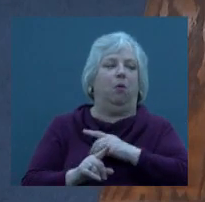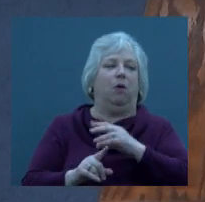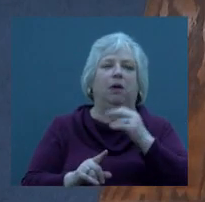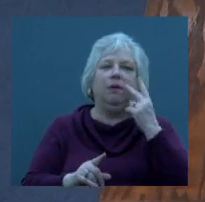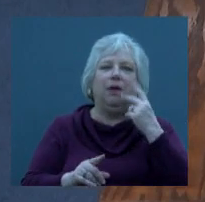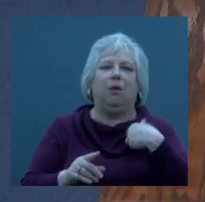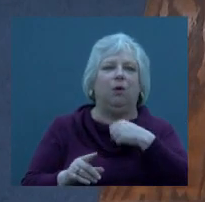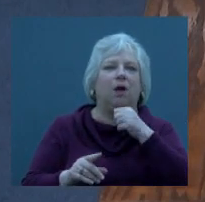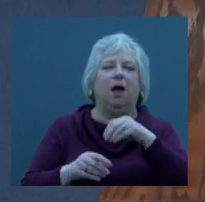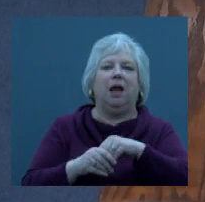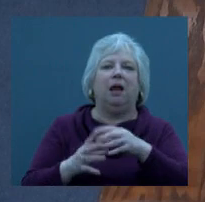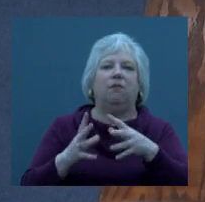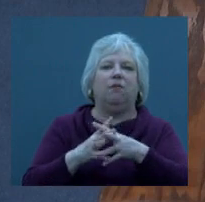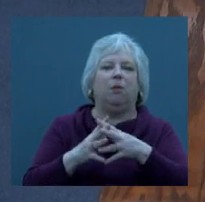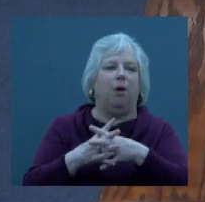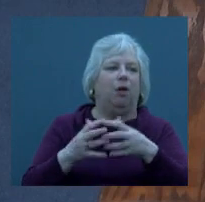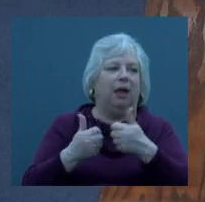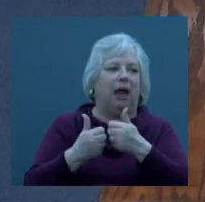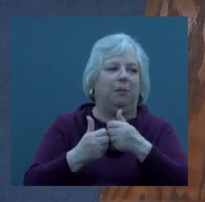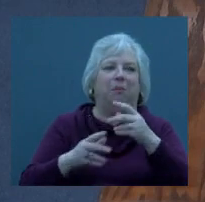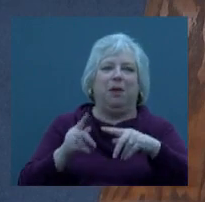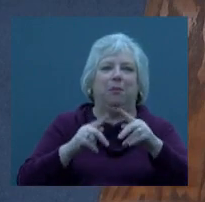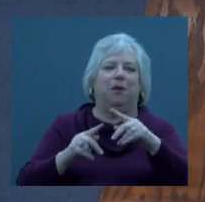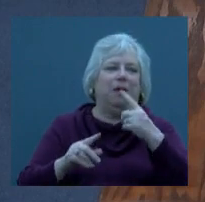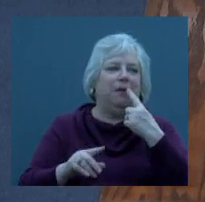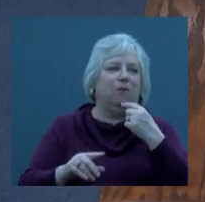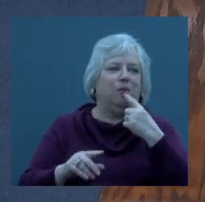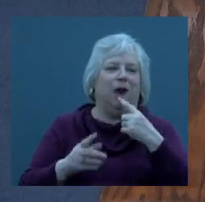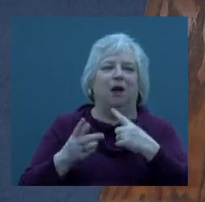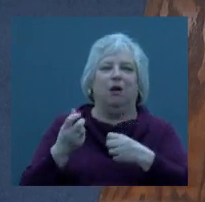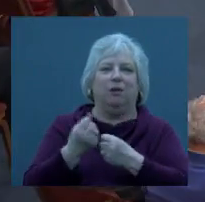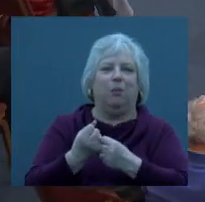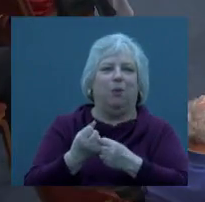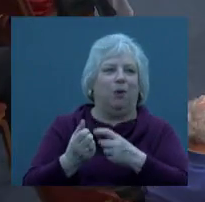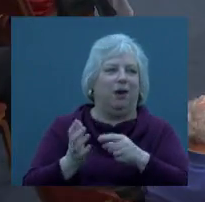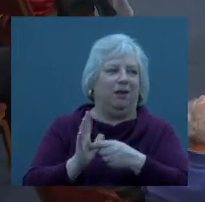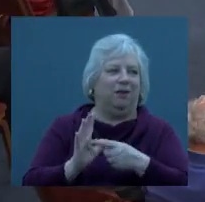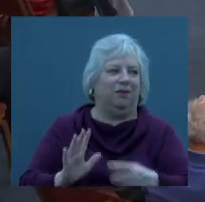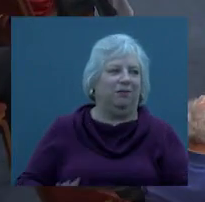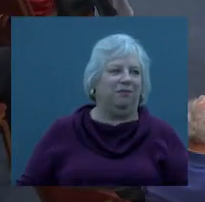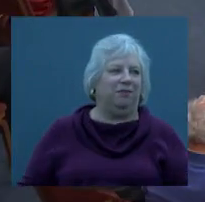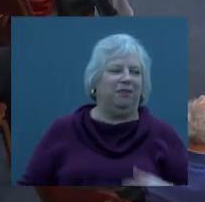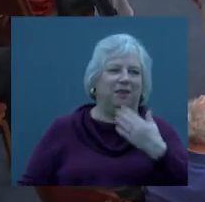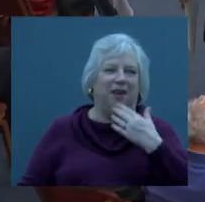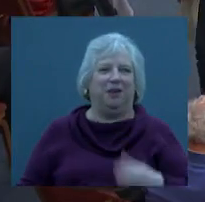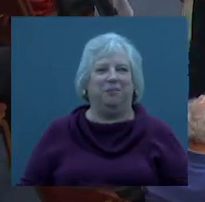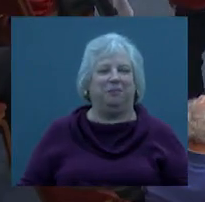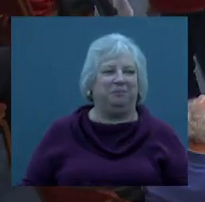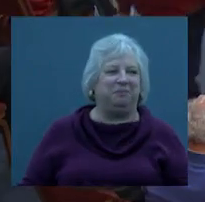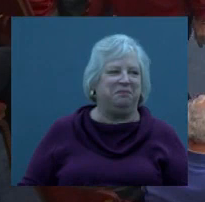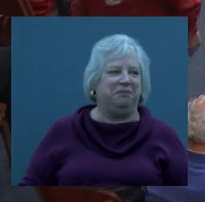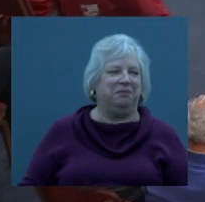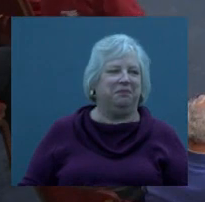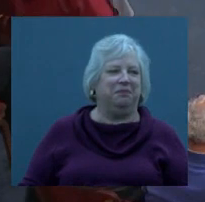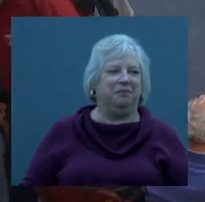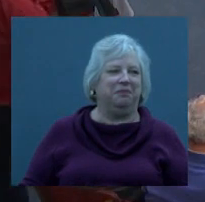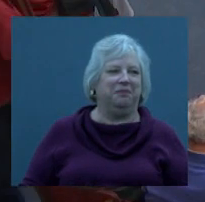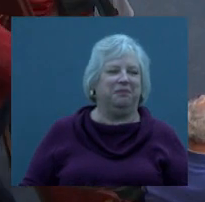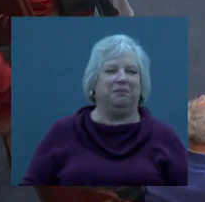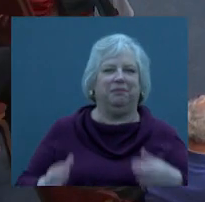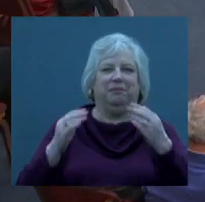we're not at a football game. People in red are supporting this. Thank you. Thank